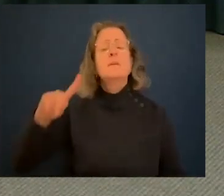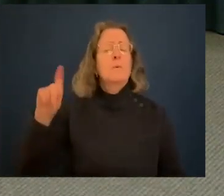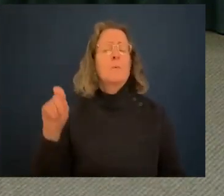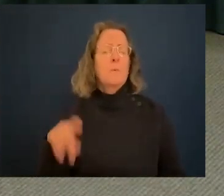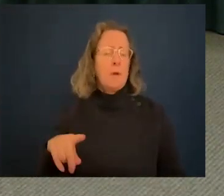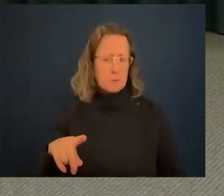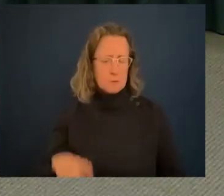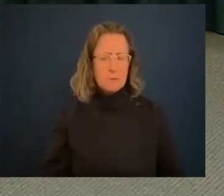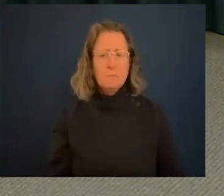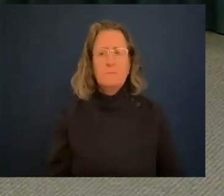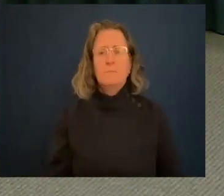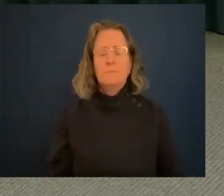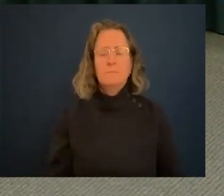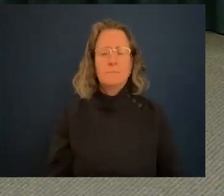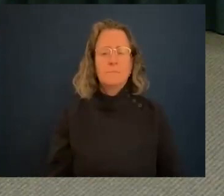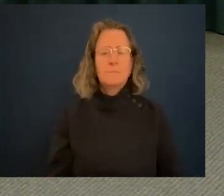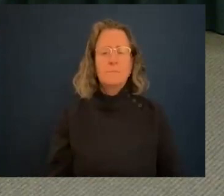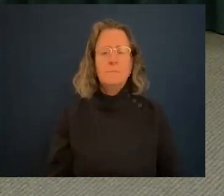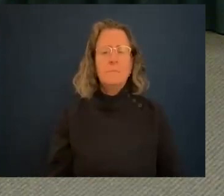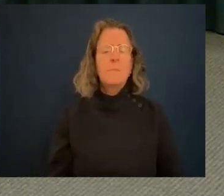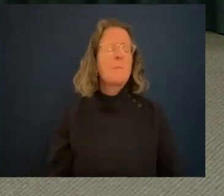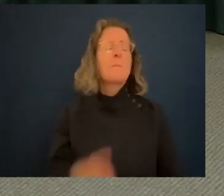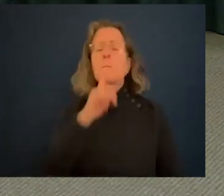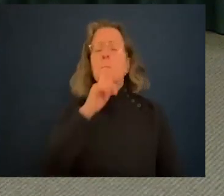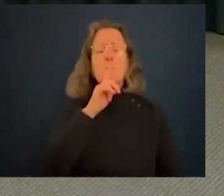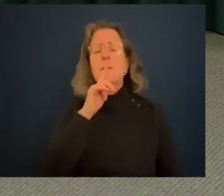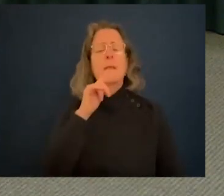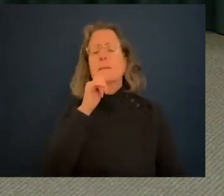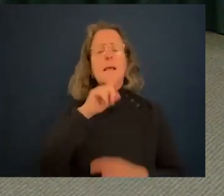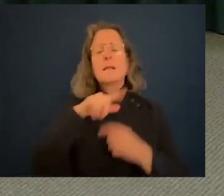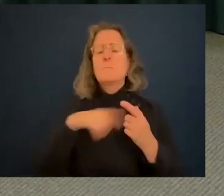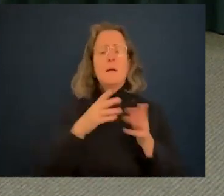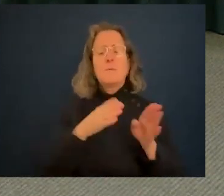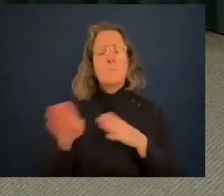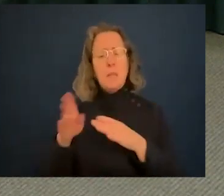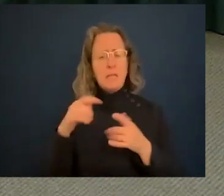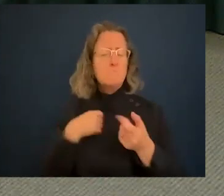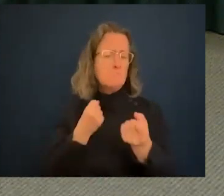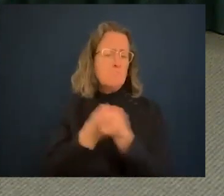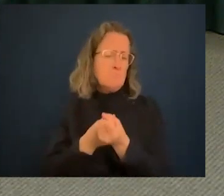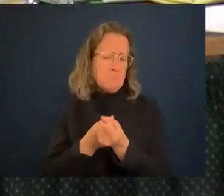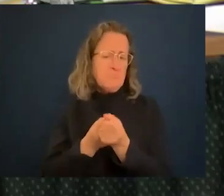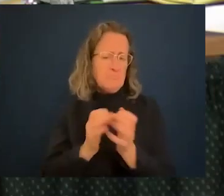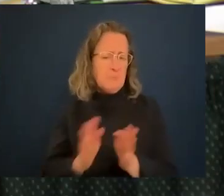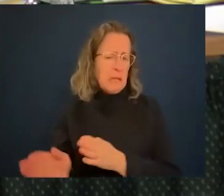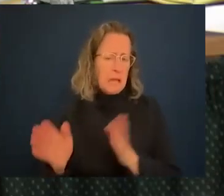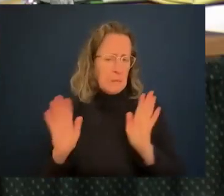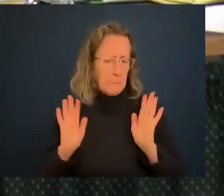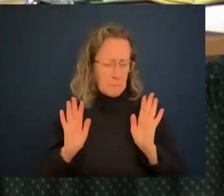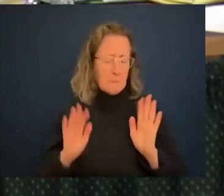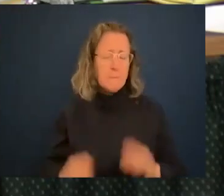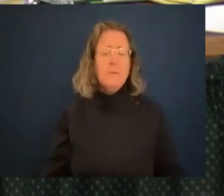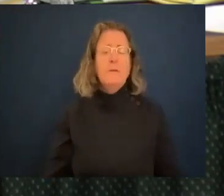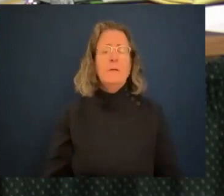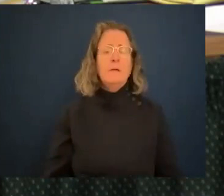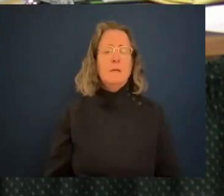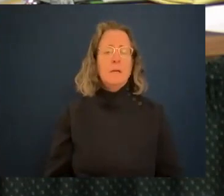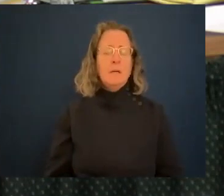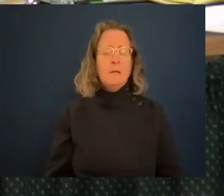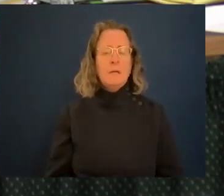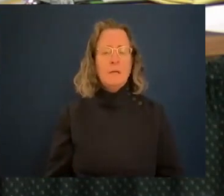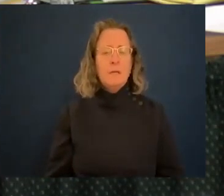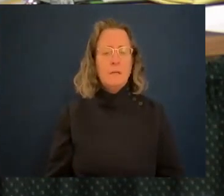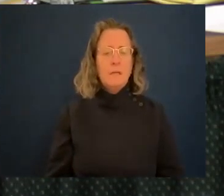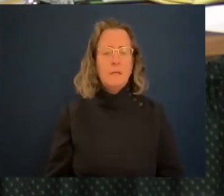kind of like not about the overall plan because I'm pretty in favor of this but um it's a question that I won't